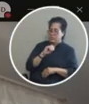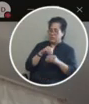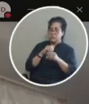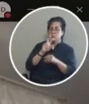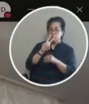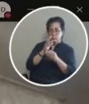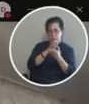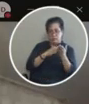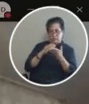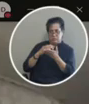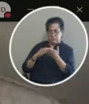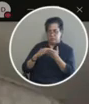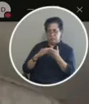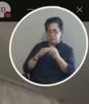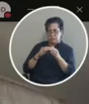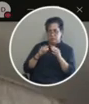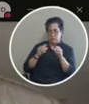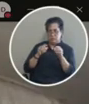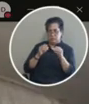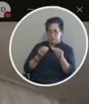parts.